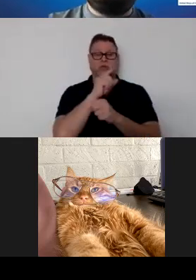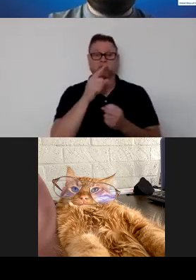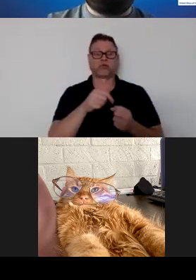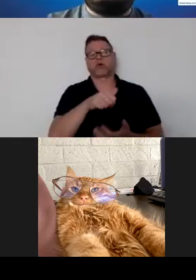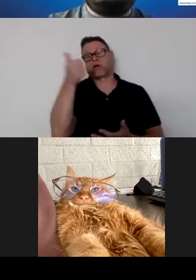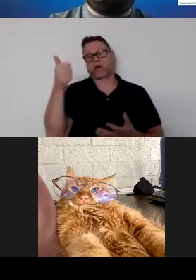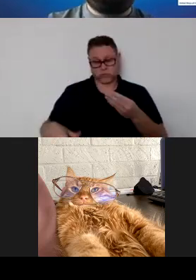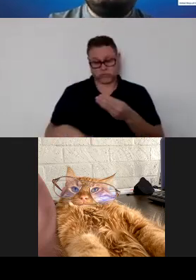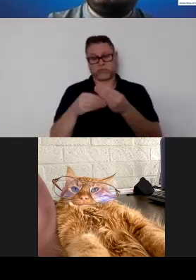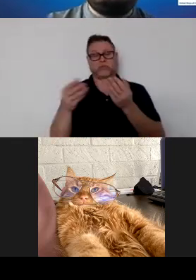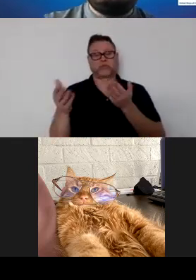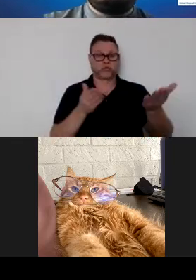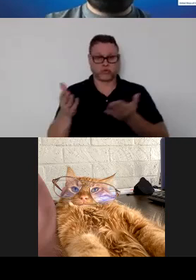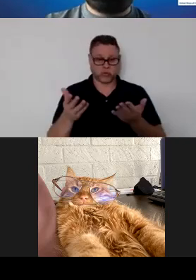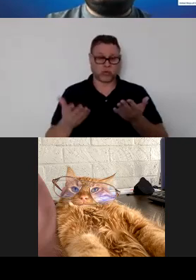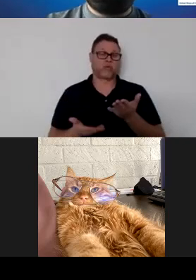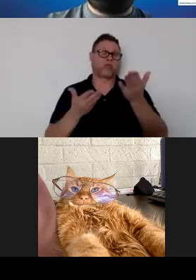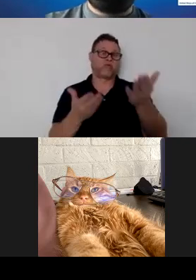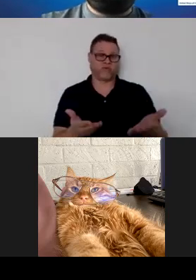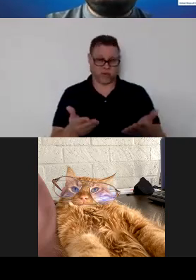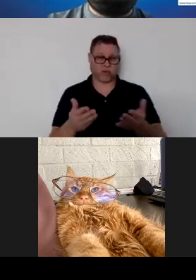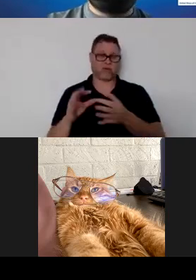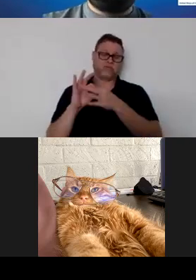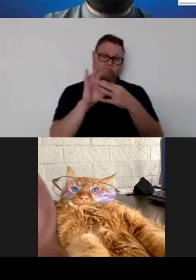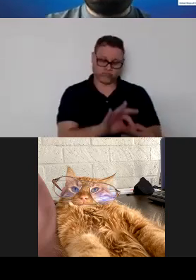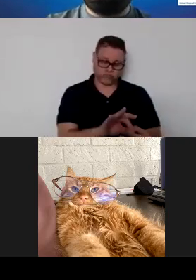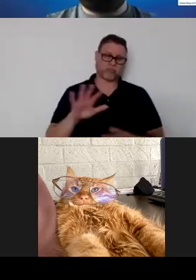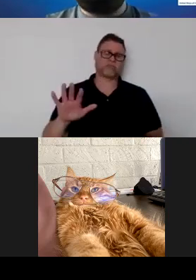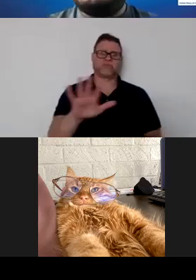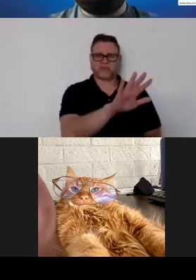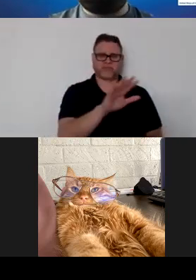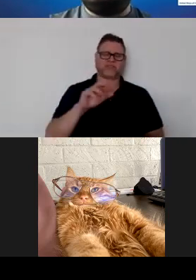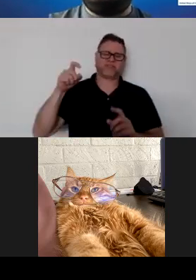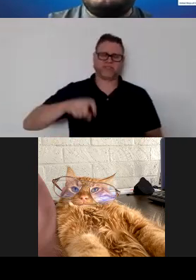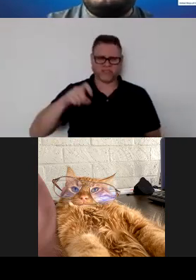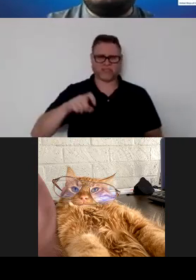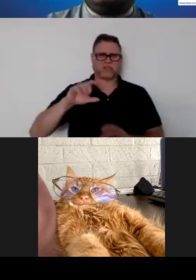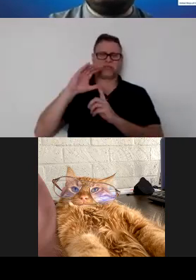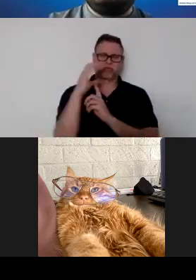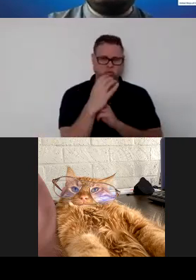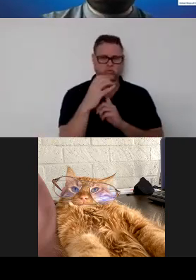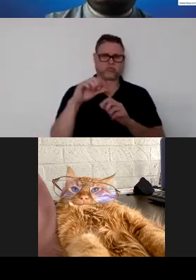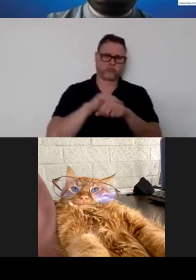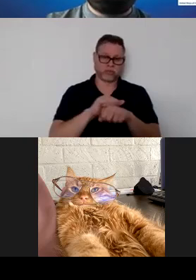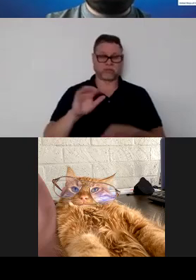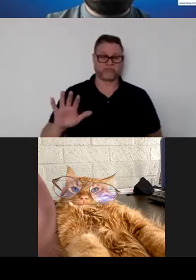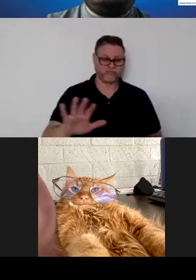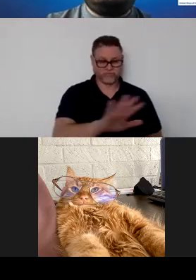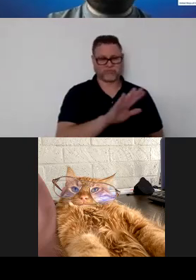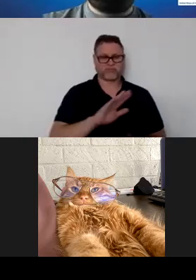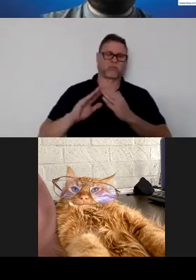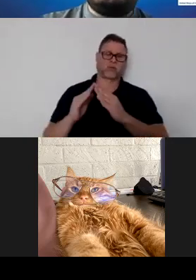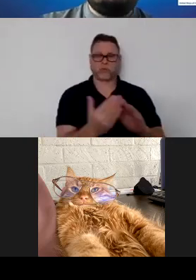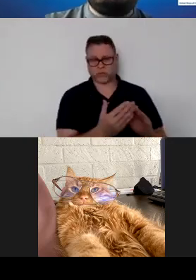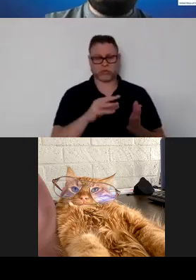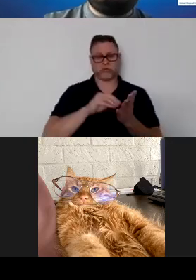and programs they provide are relevant and responsive to the needs and cultural practices of the community. Students and families,